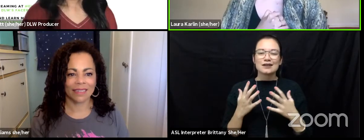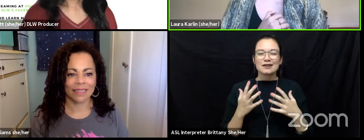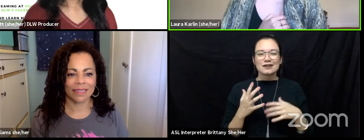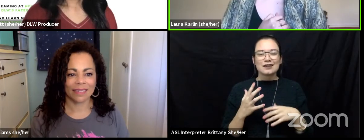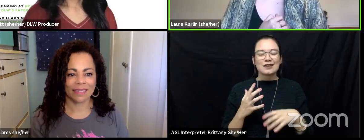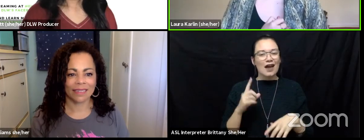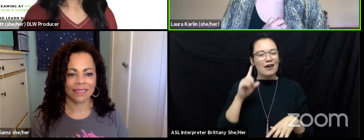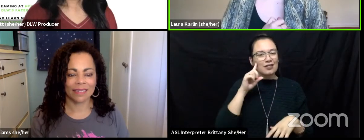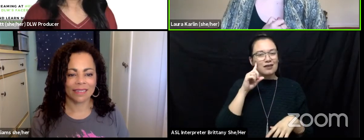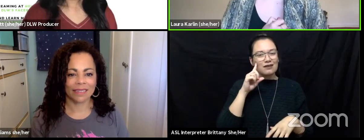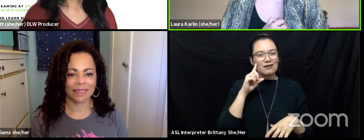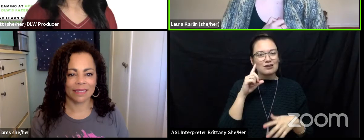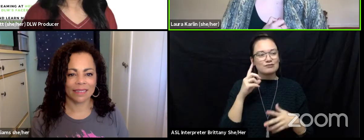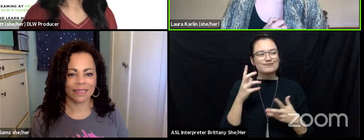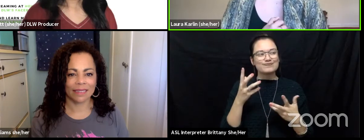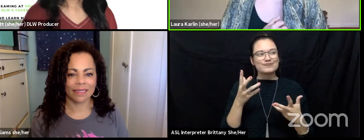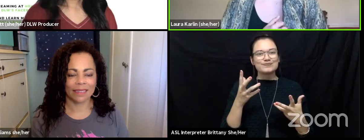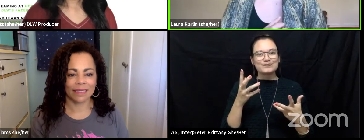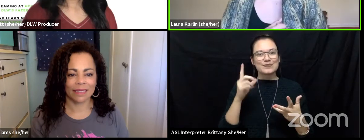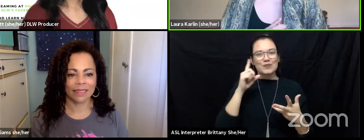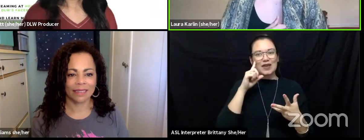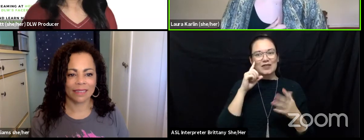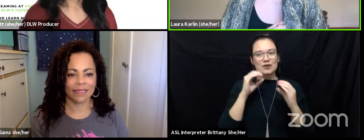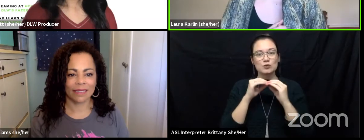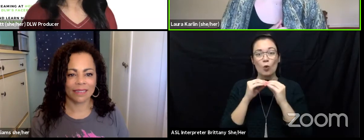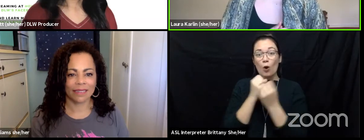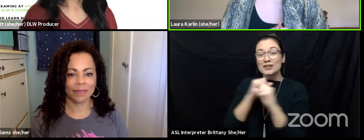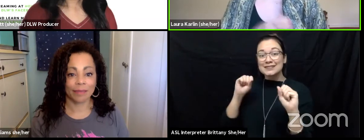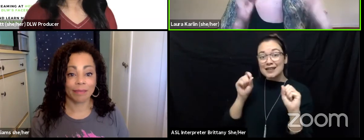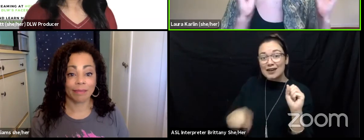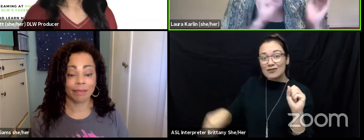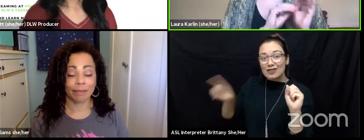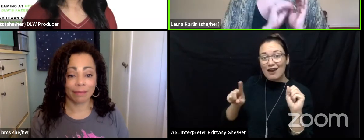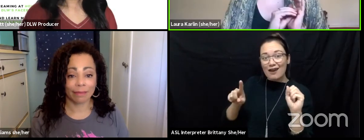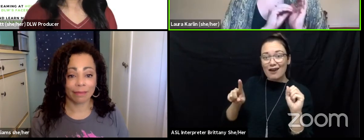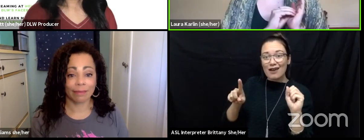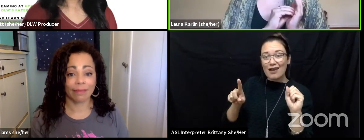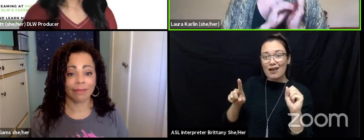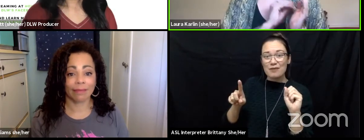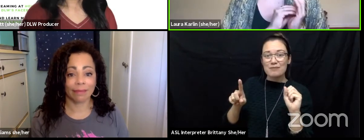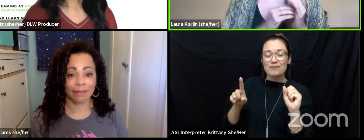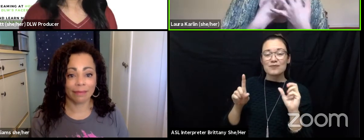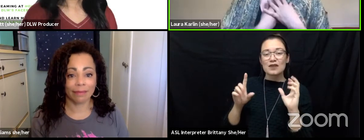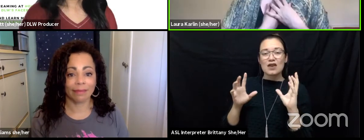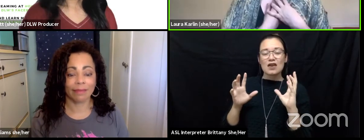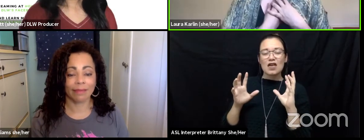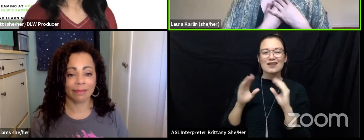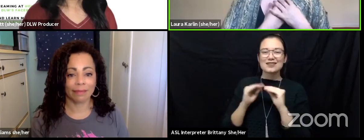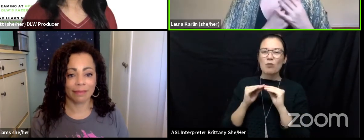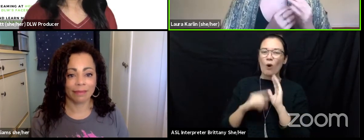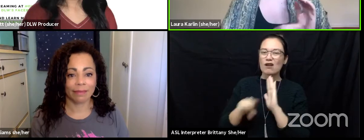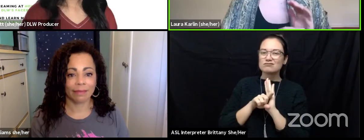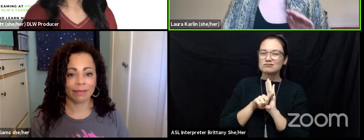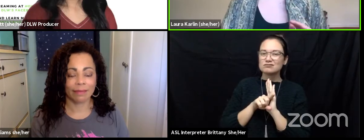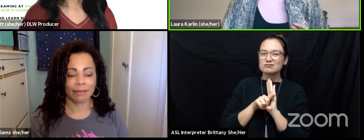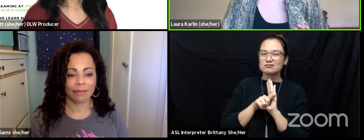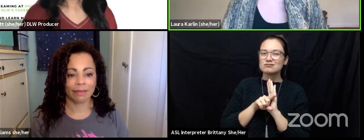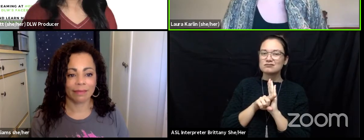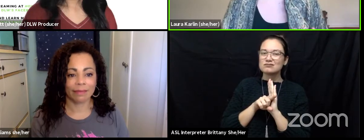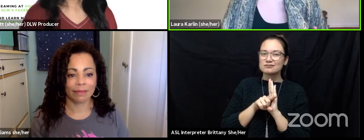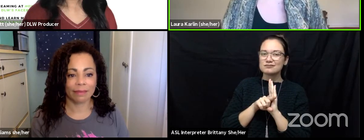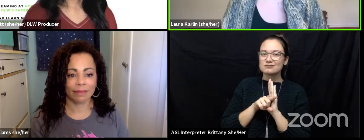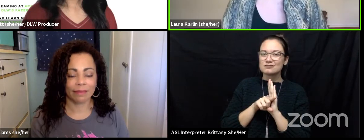I think that there's a saviorism that is just ever so slightly a connotation for me in